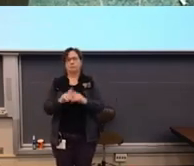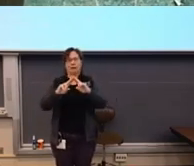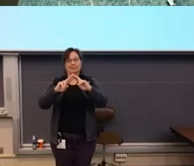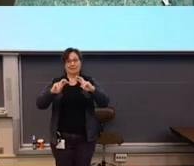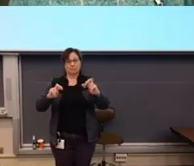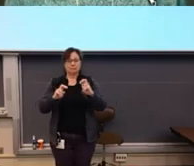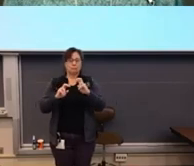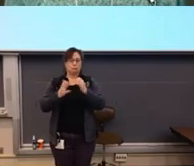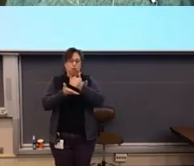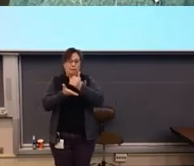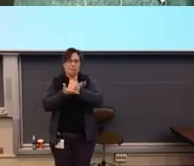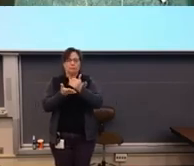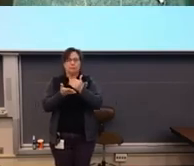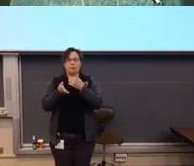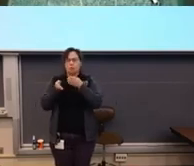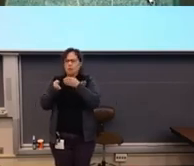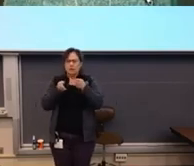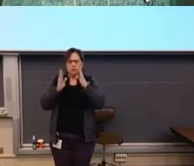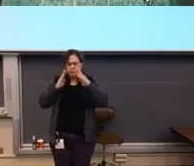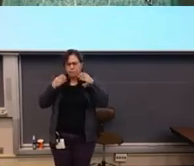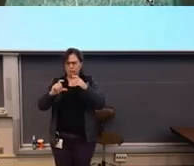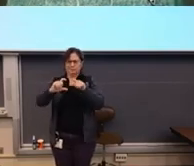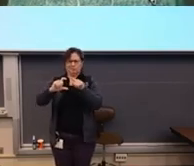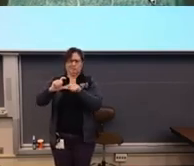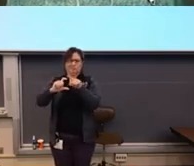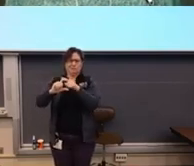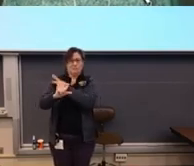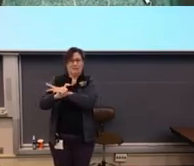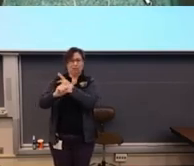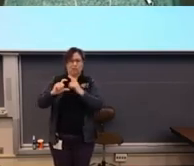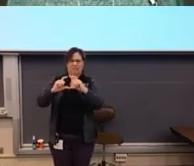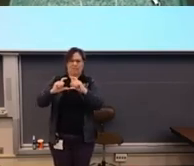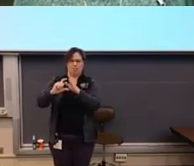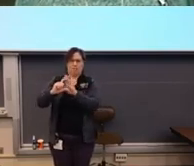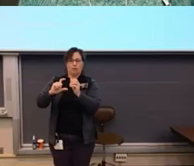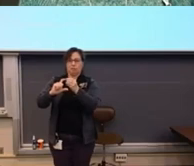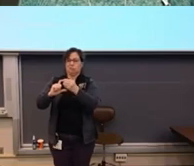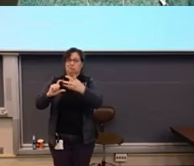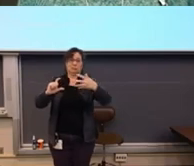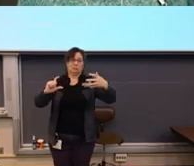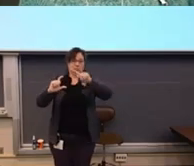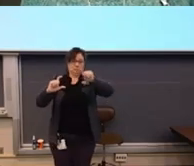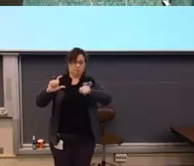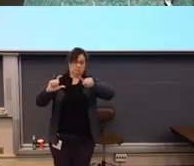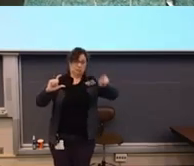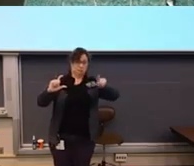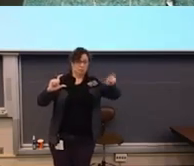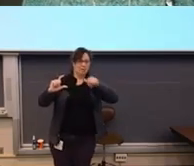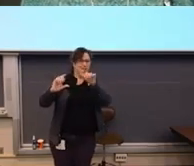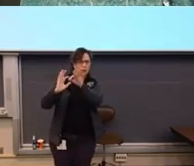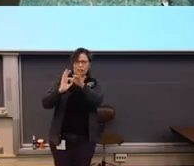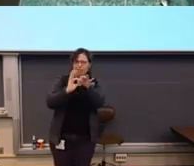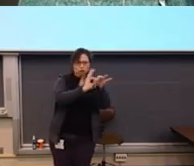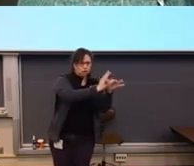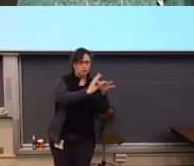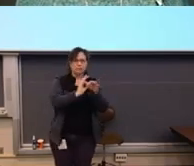treatment strategies focus only on the needs of the patient in this level and not within the context of the person's relationships